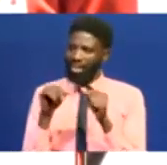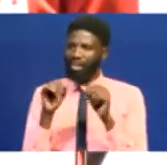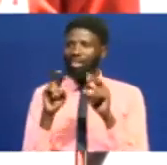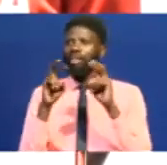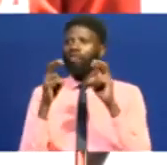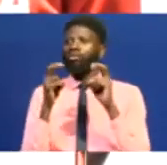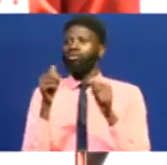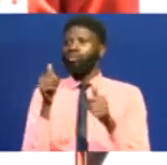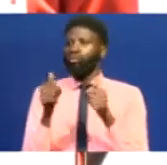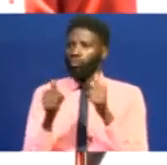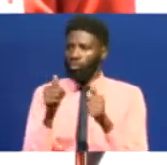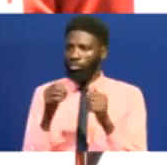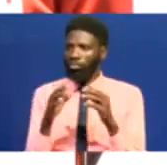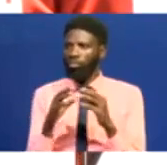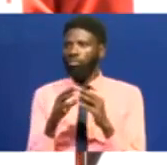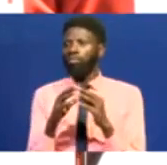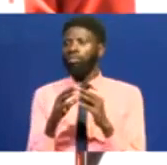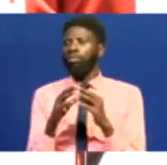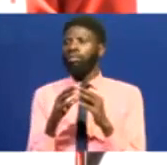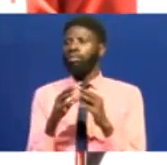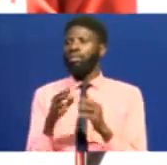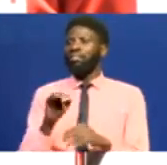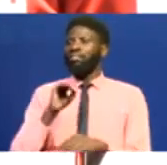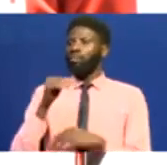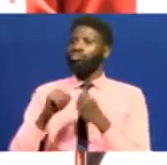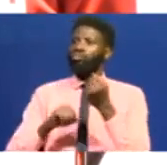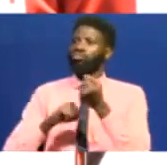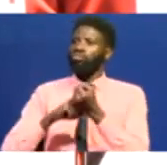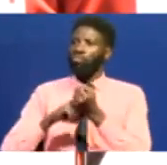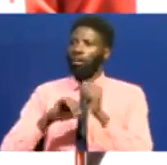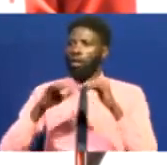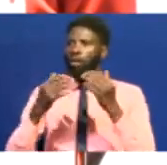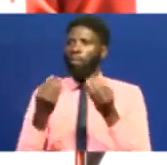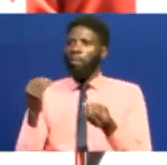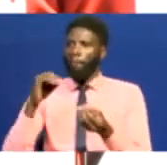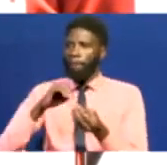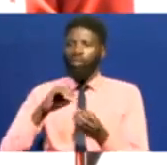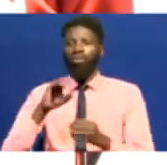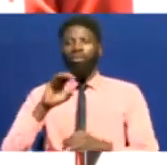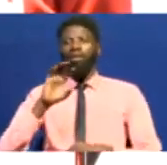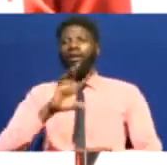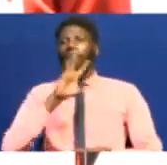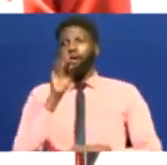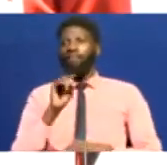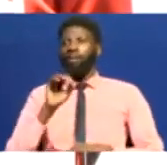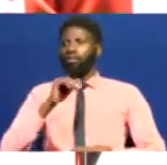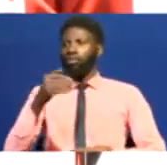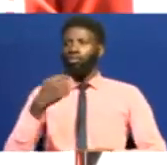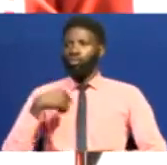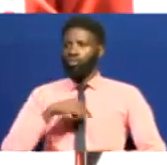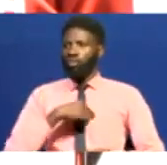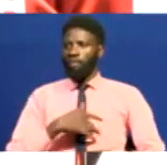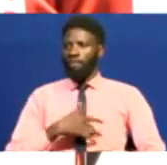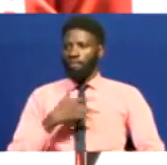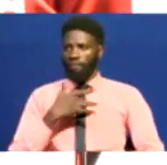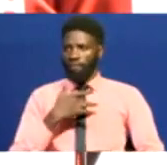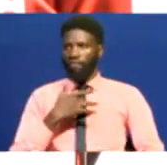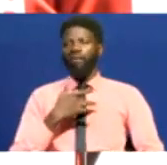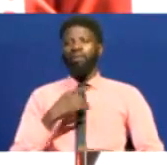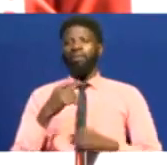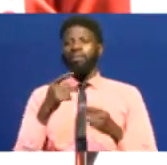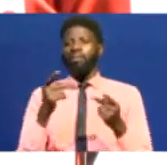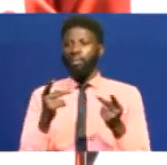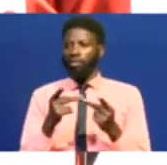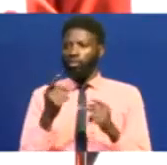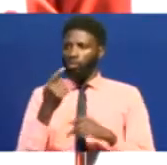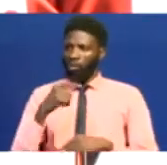of financing cities, especially African cities. So we think that we are the right place in Nairobi